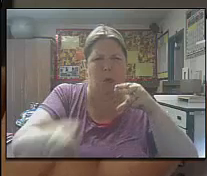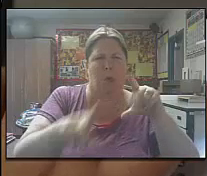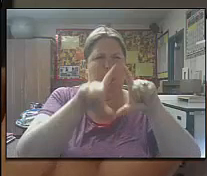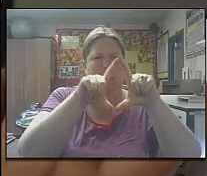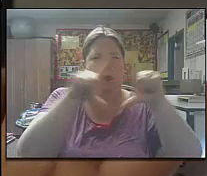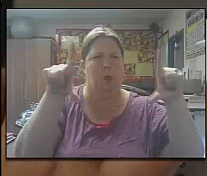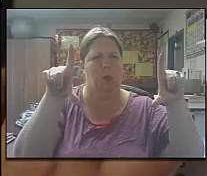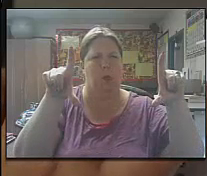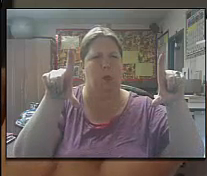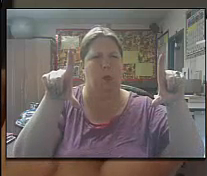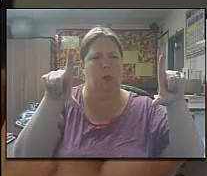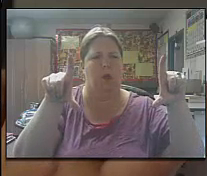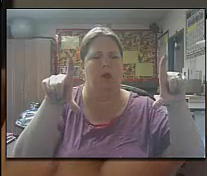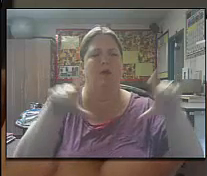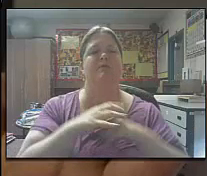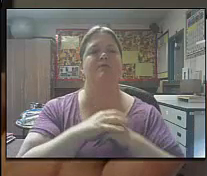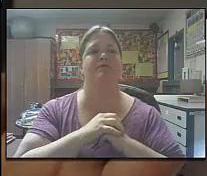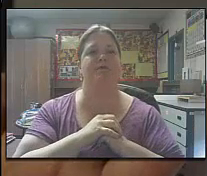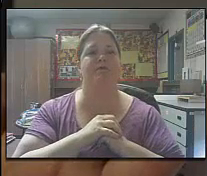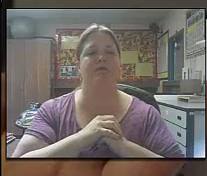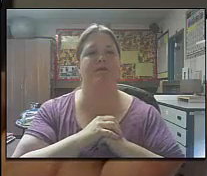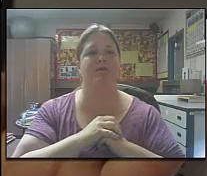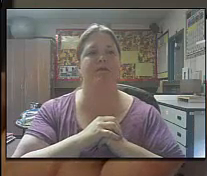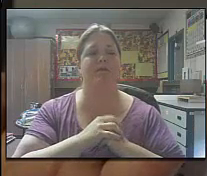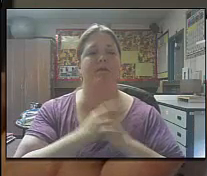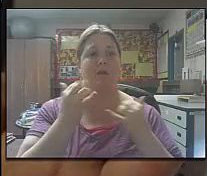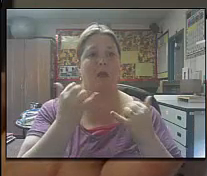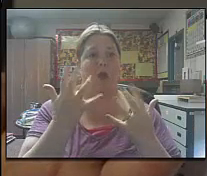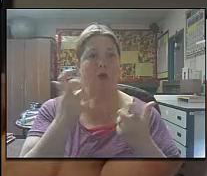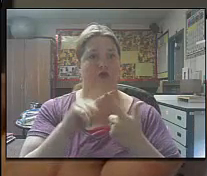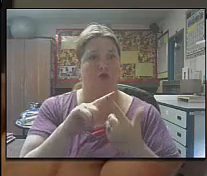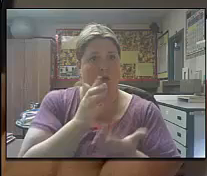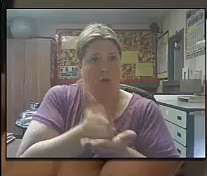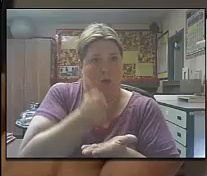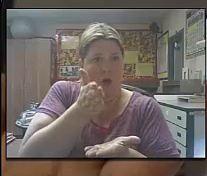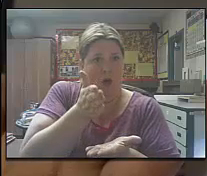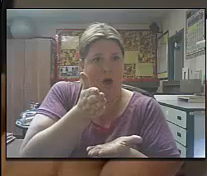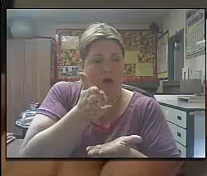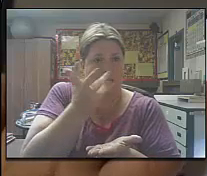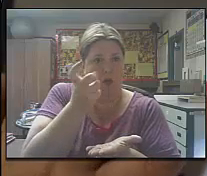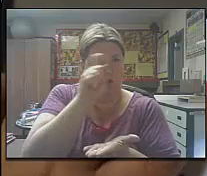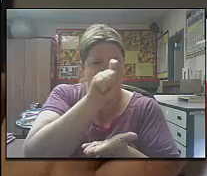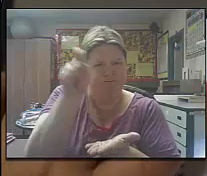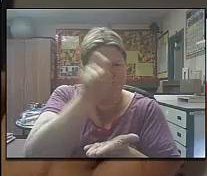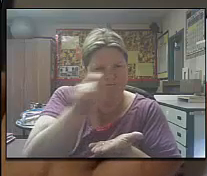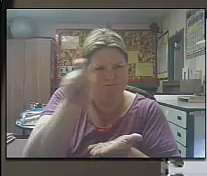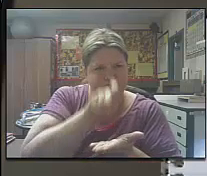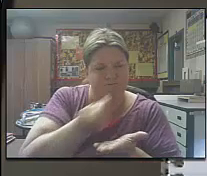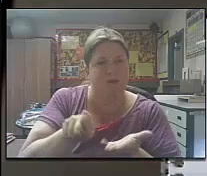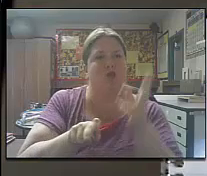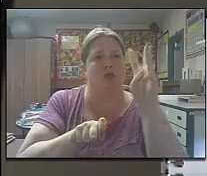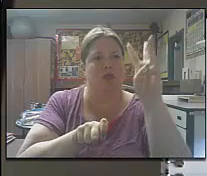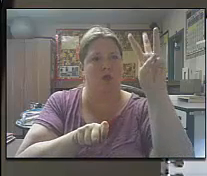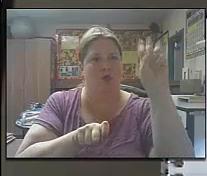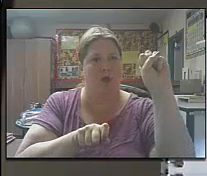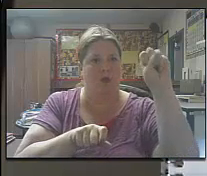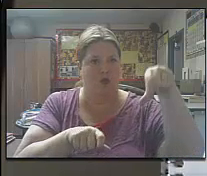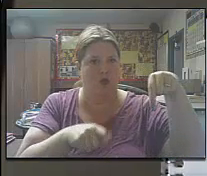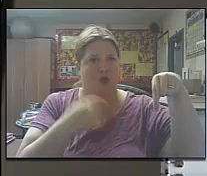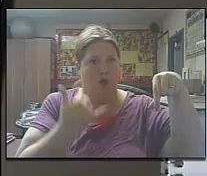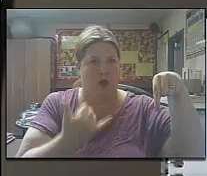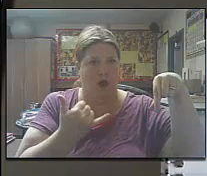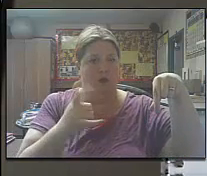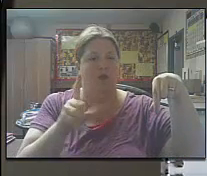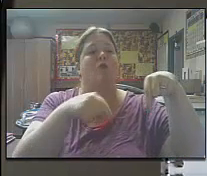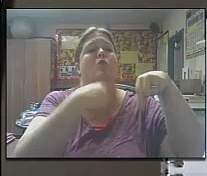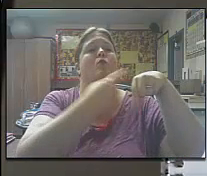WSQ goes here. I want you to pause the video. I want you to go ahead and fill out your WSQ. When you